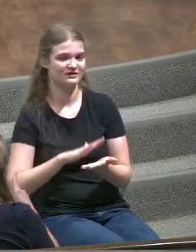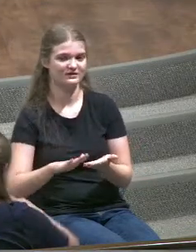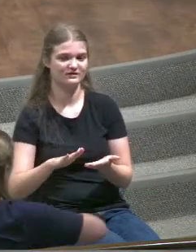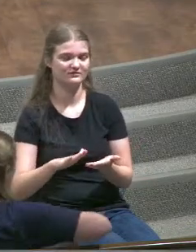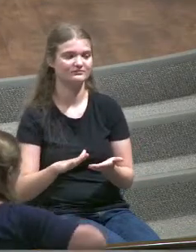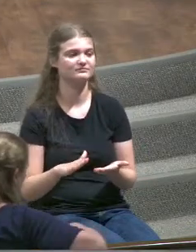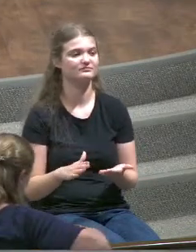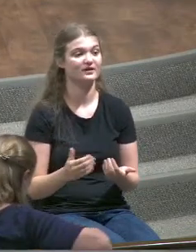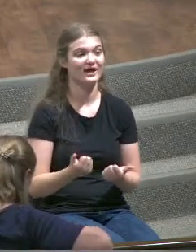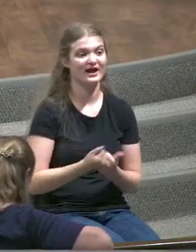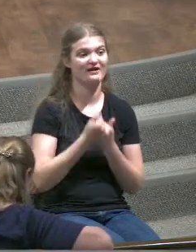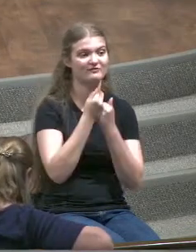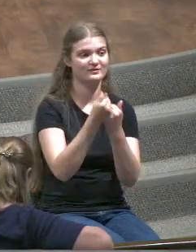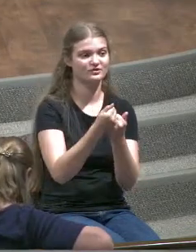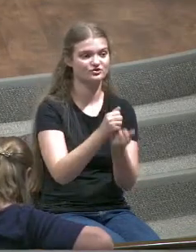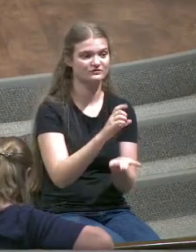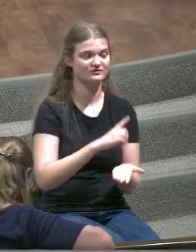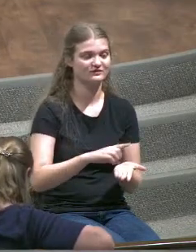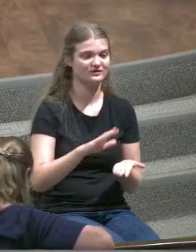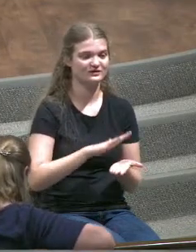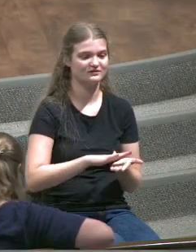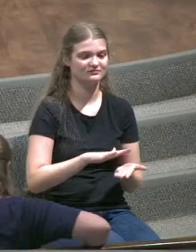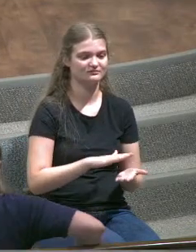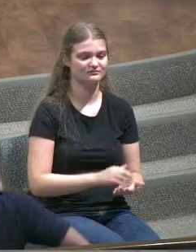Affirmation of divinity.